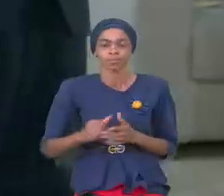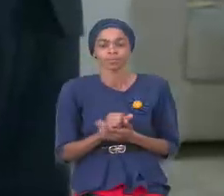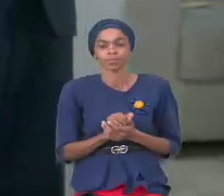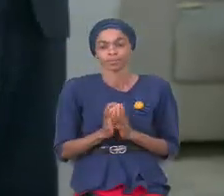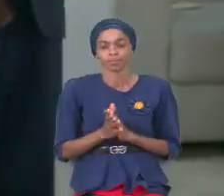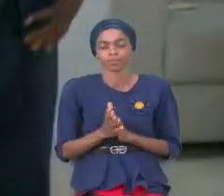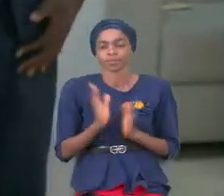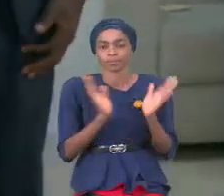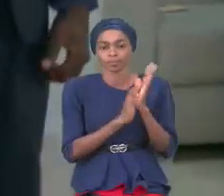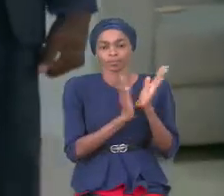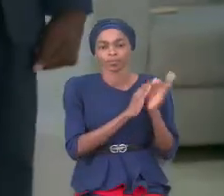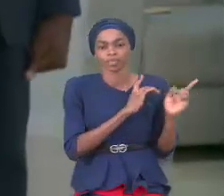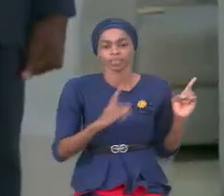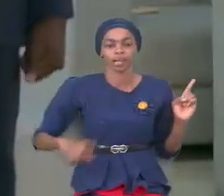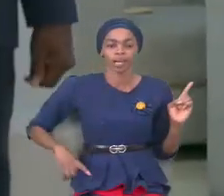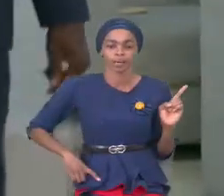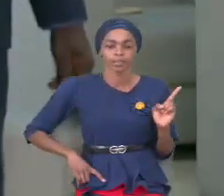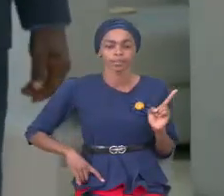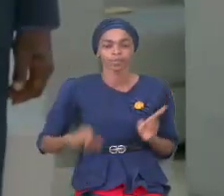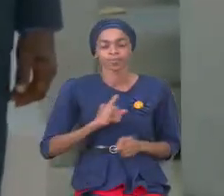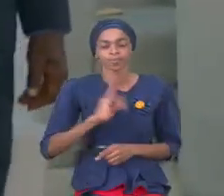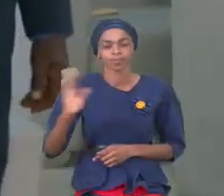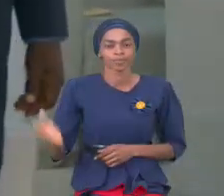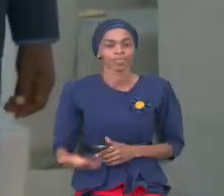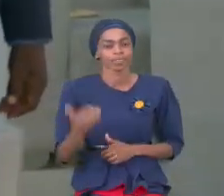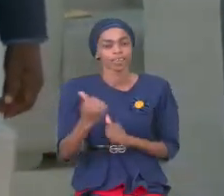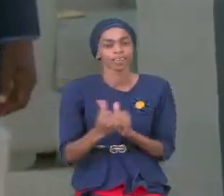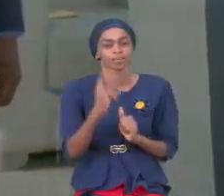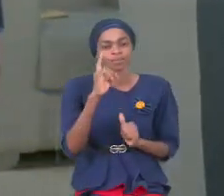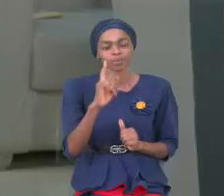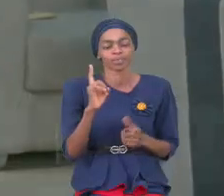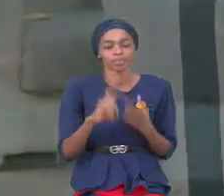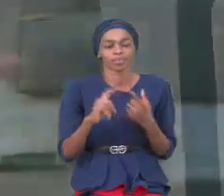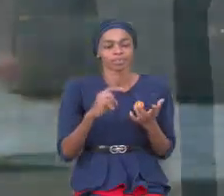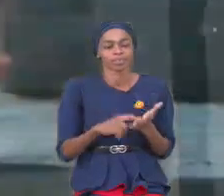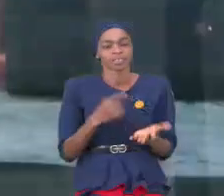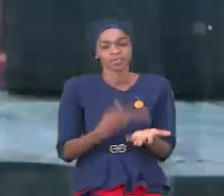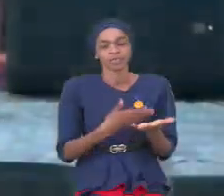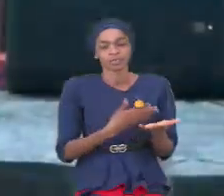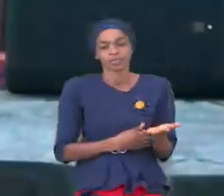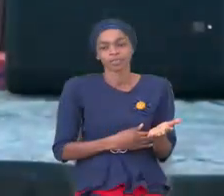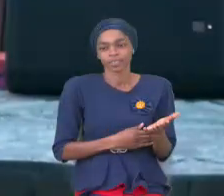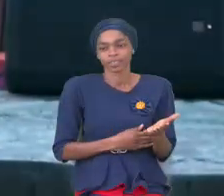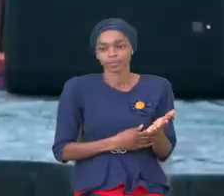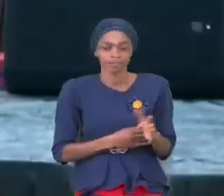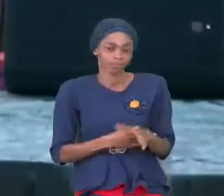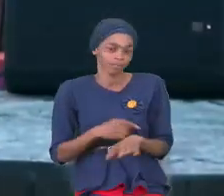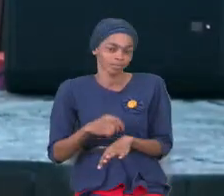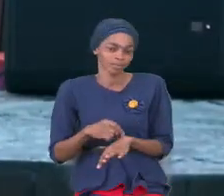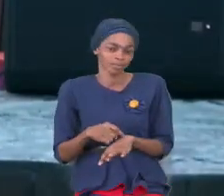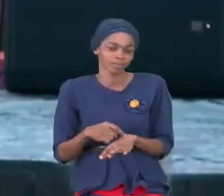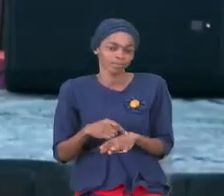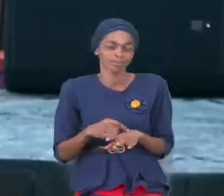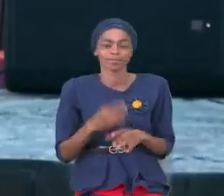Praise the Lord. I welcome everyone to this morning session once again in